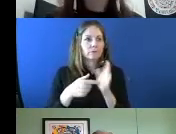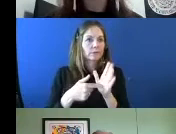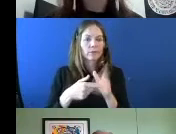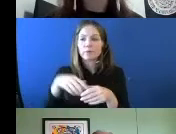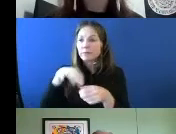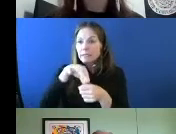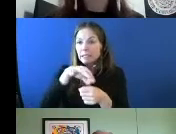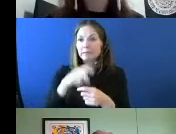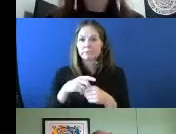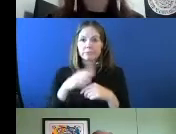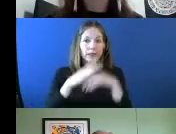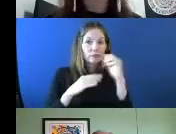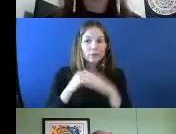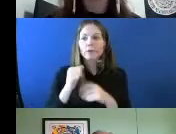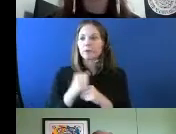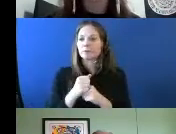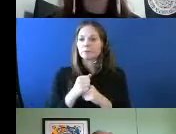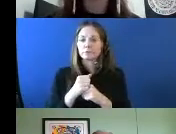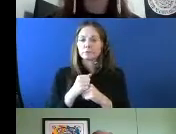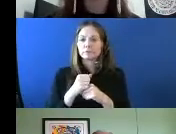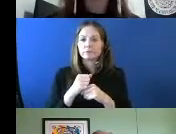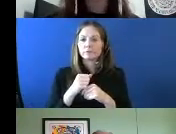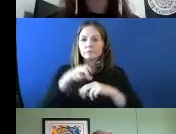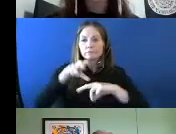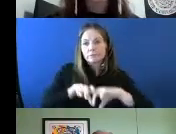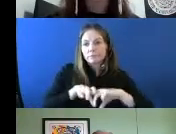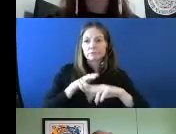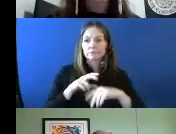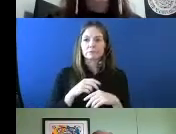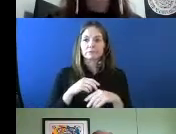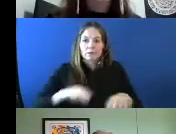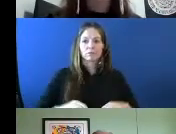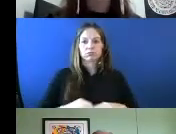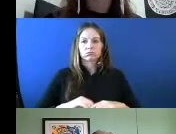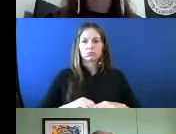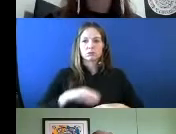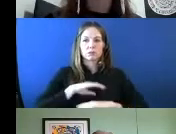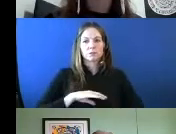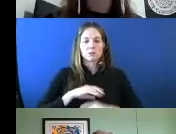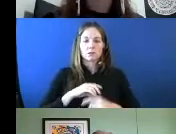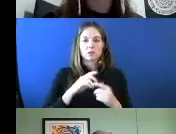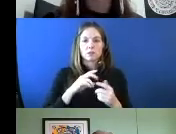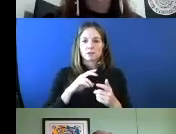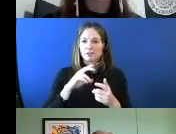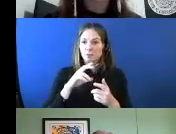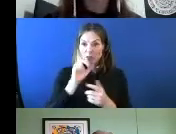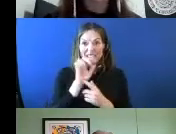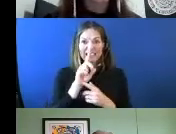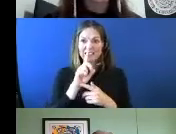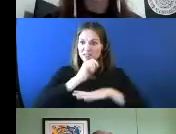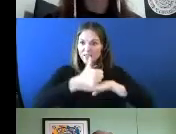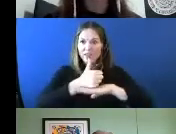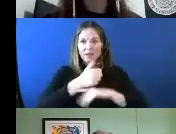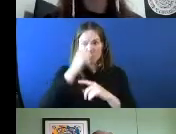this just for elders, we did it for all of our participants. And I think that really sets the stage of what kind of intentions that